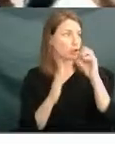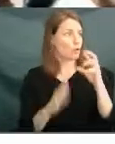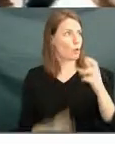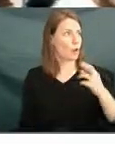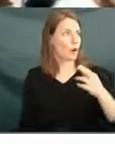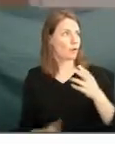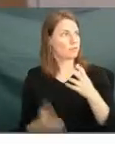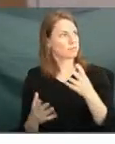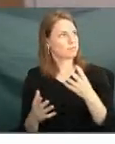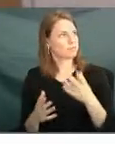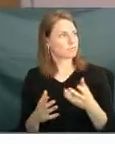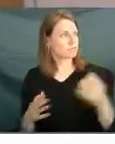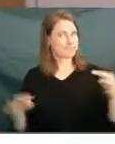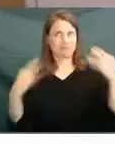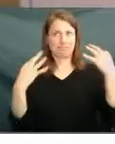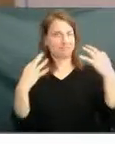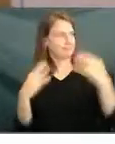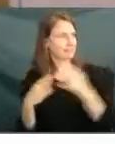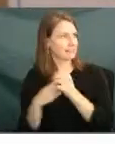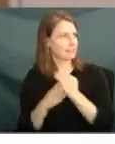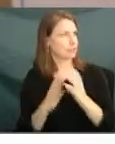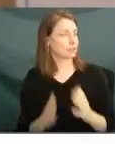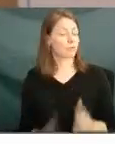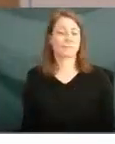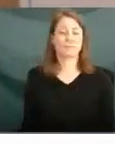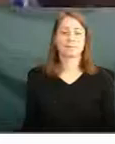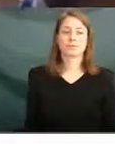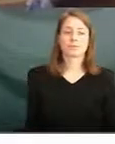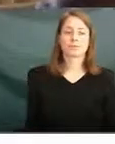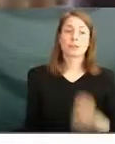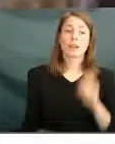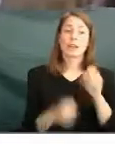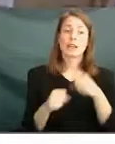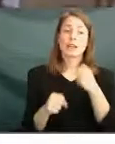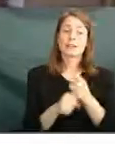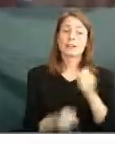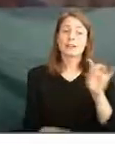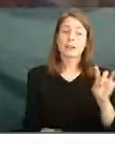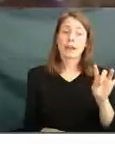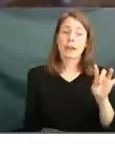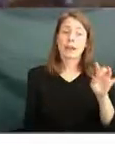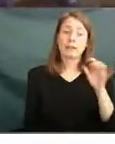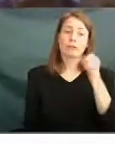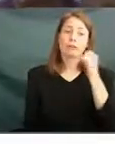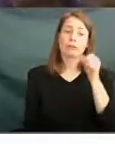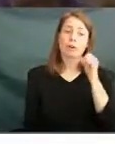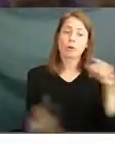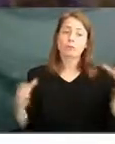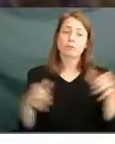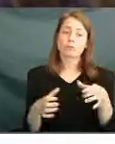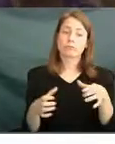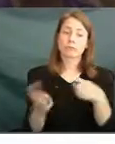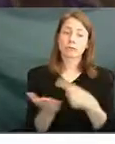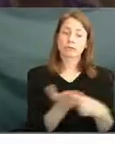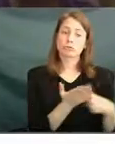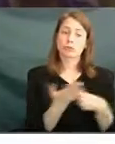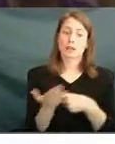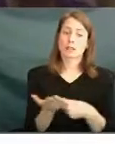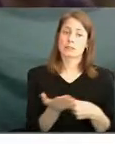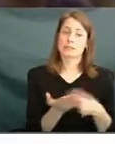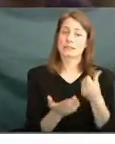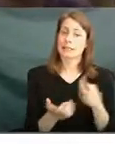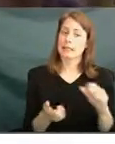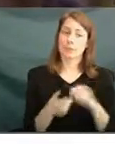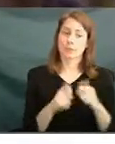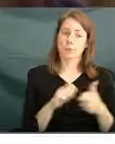Girls in Year 8 get together to talk if any student is having problems. At av og til så var det blikk, og du